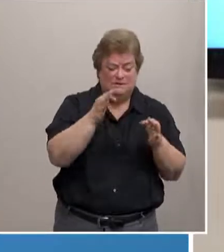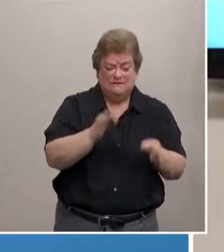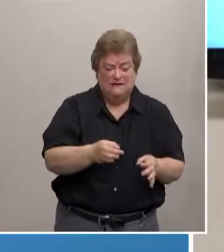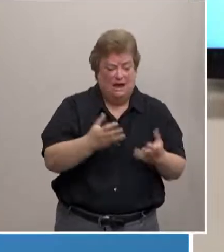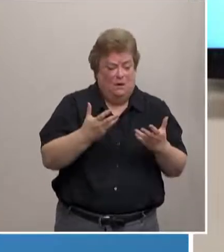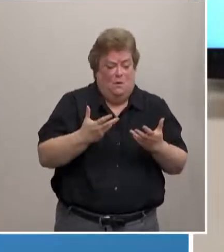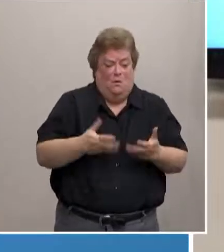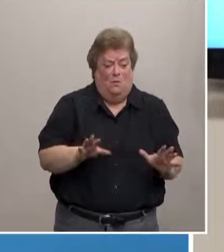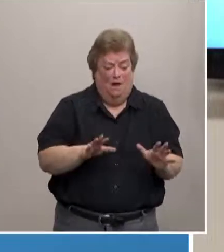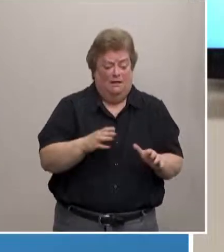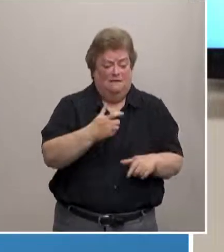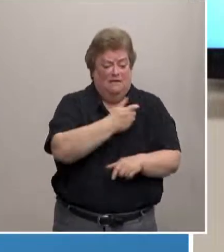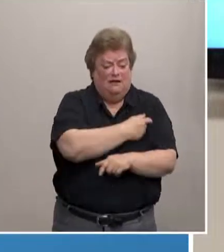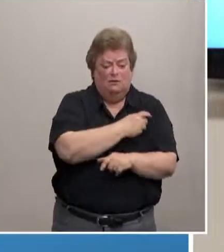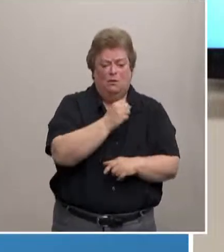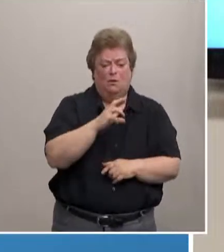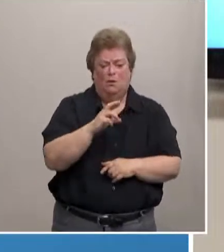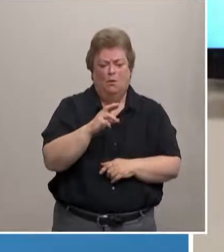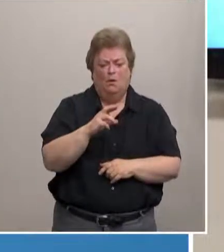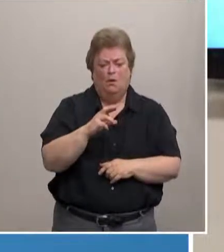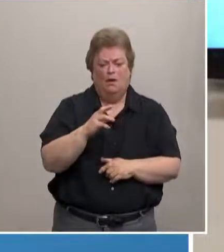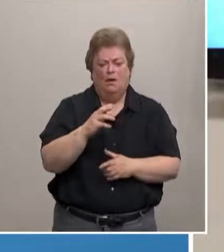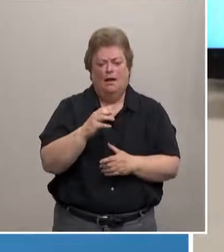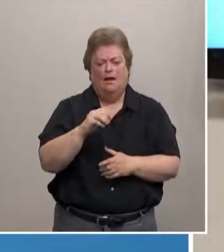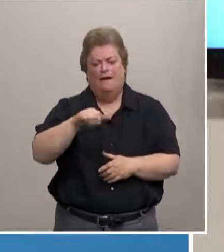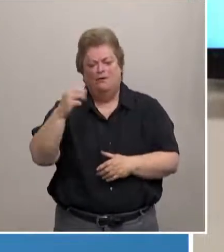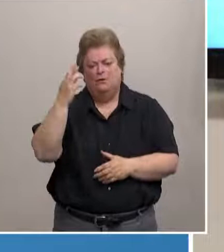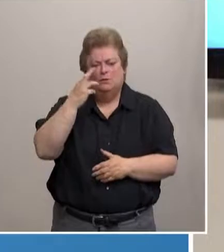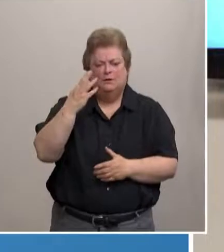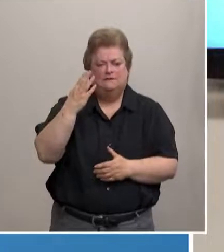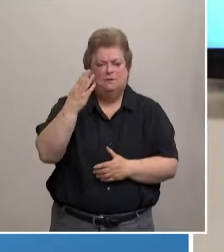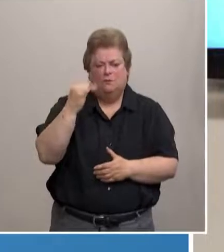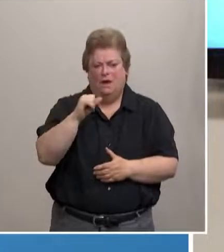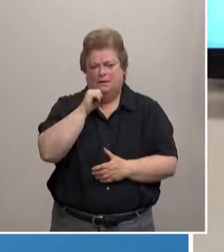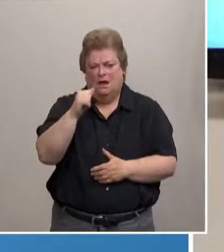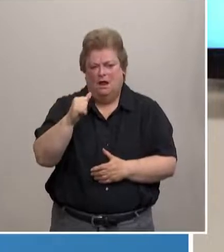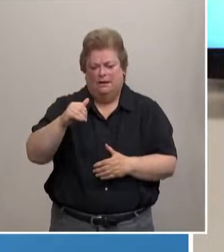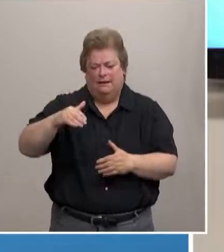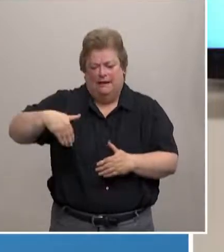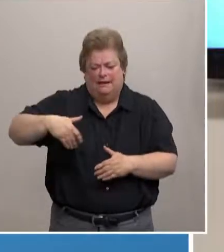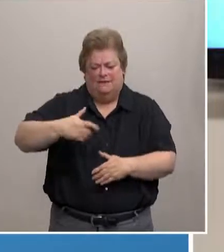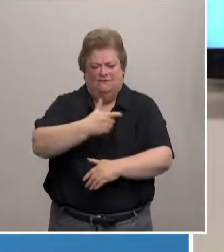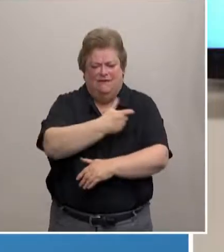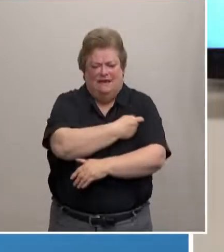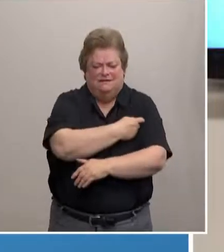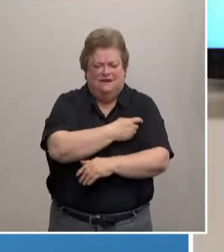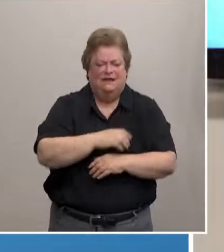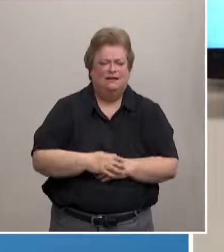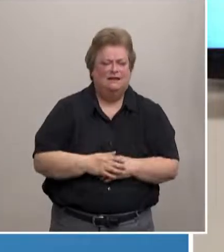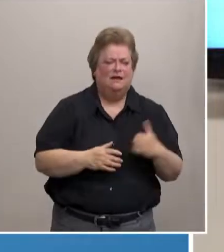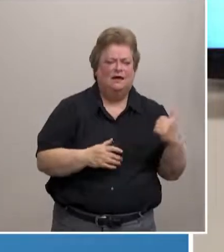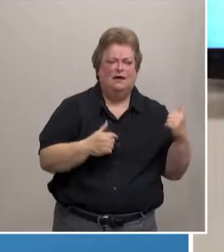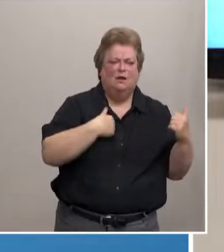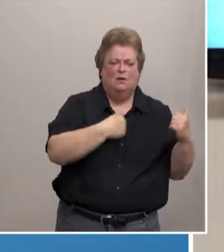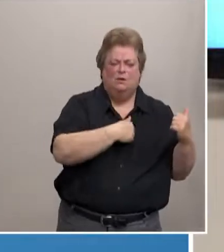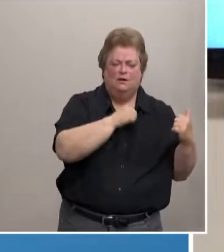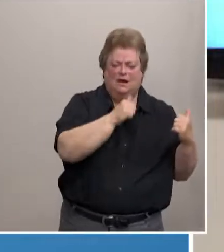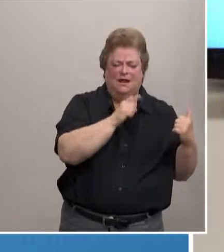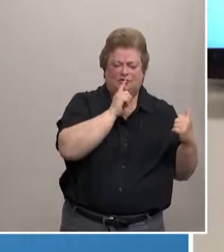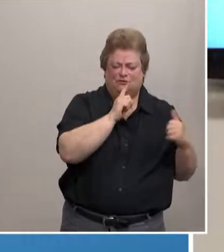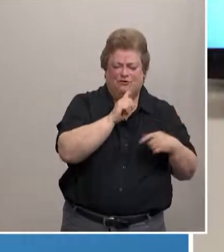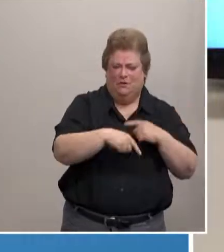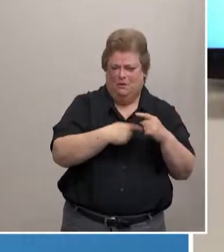or for one reason or another hadn't had access to the vaccine yet? We're not really sure on that, Matt, and